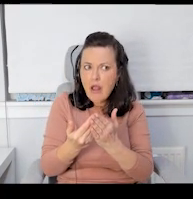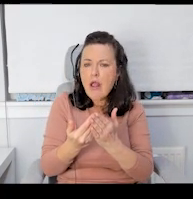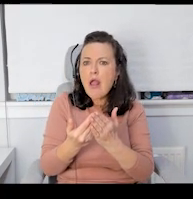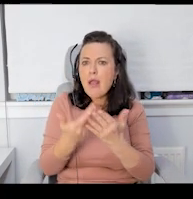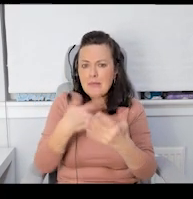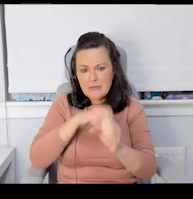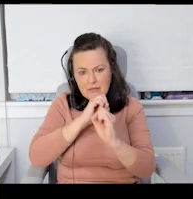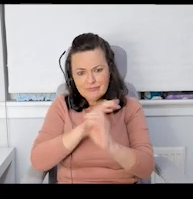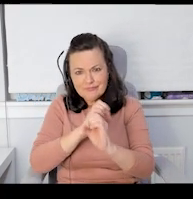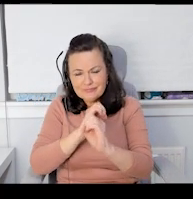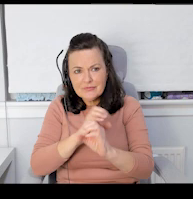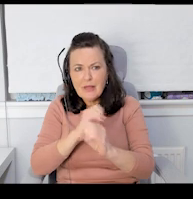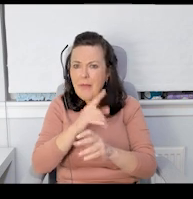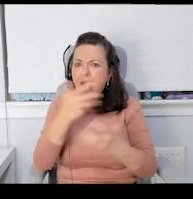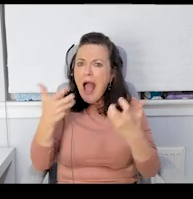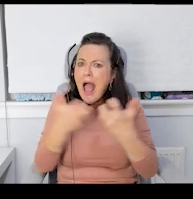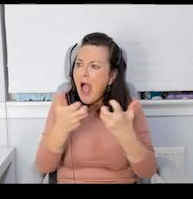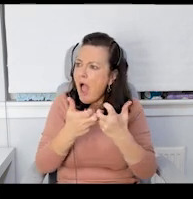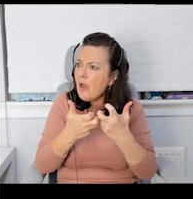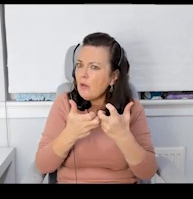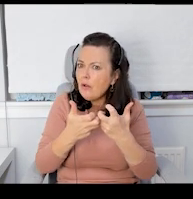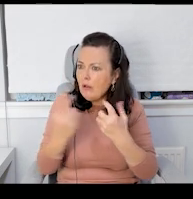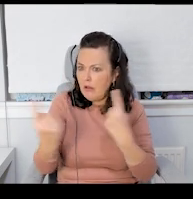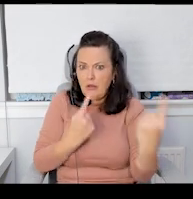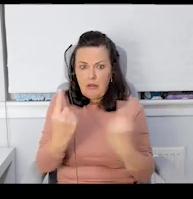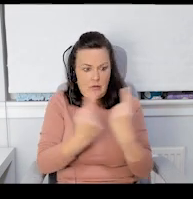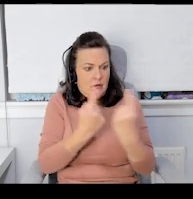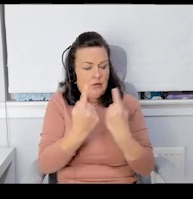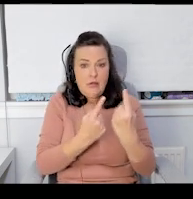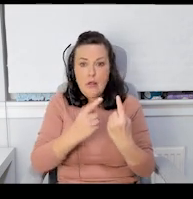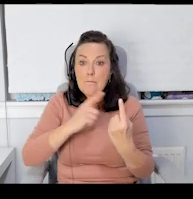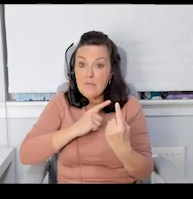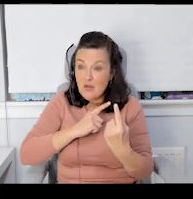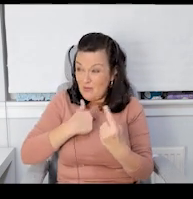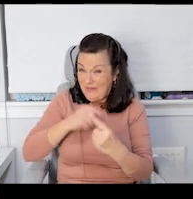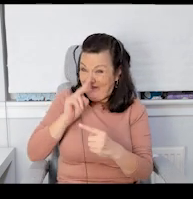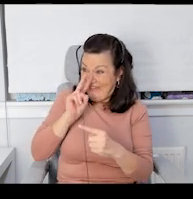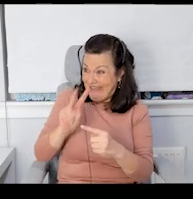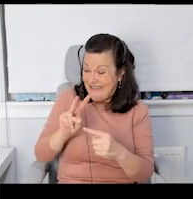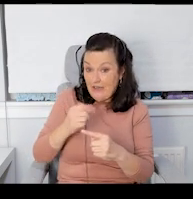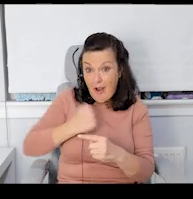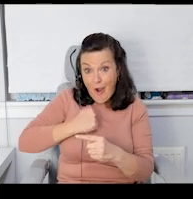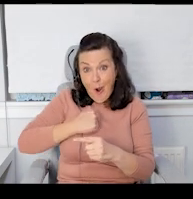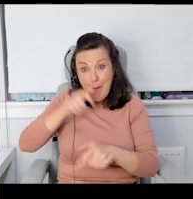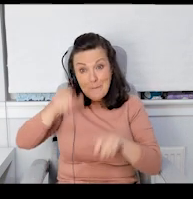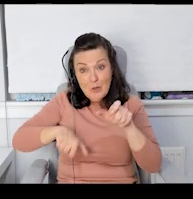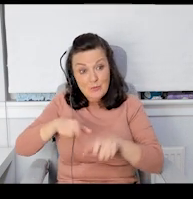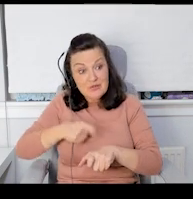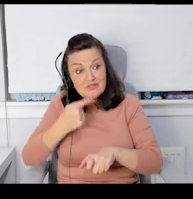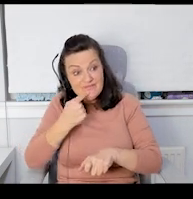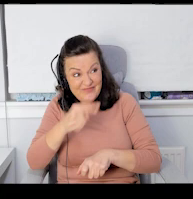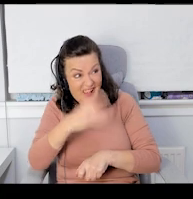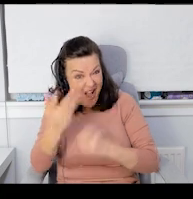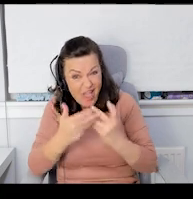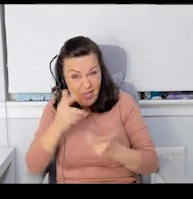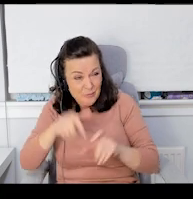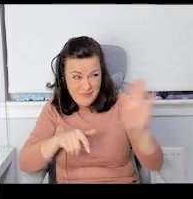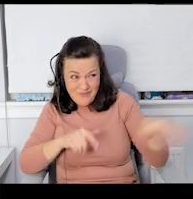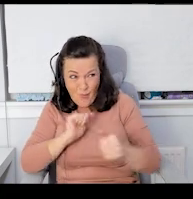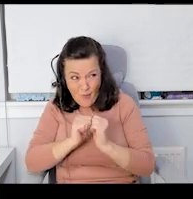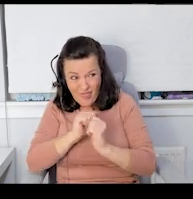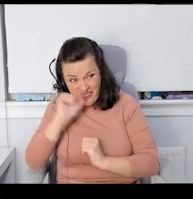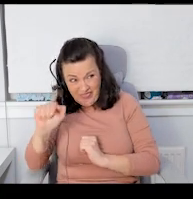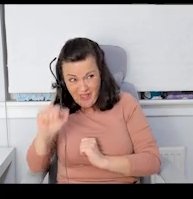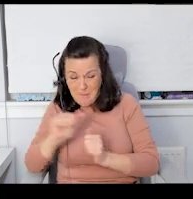been the pupils telling other pupils that this is a good option. We can see from young people, and I can see questions about